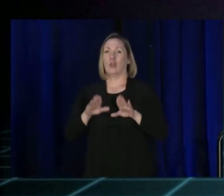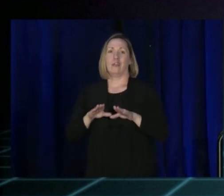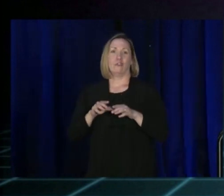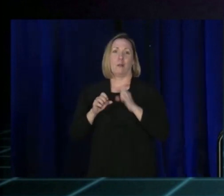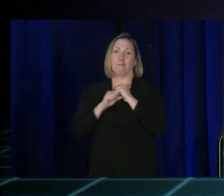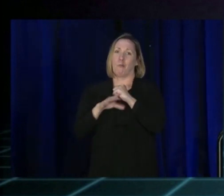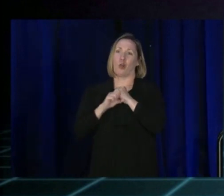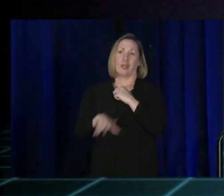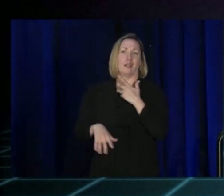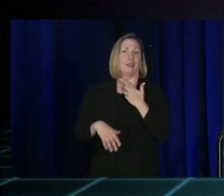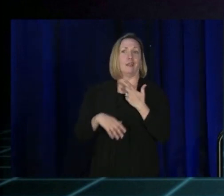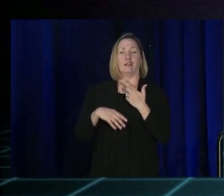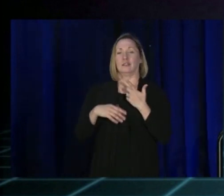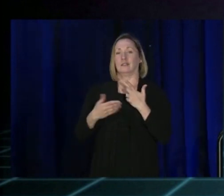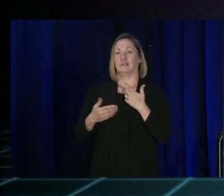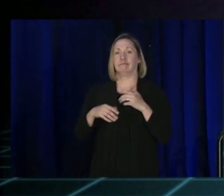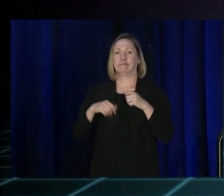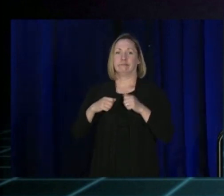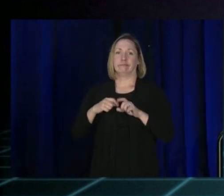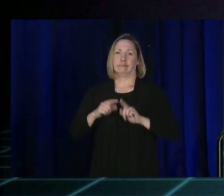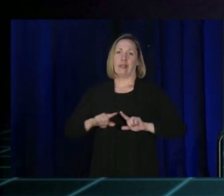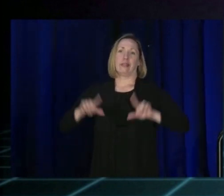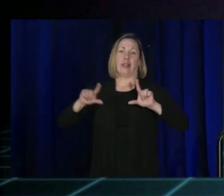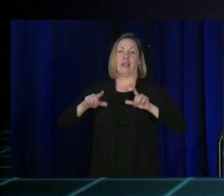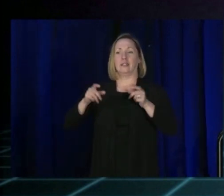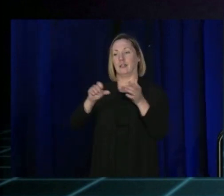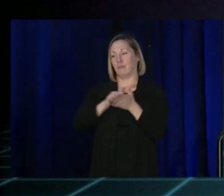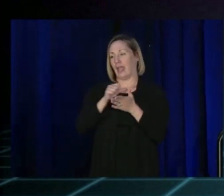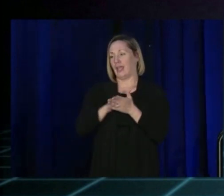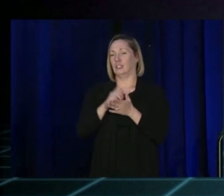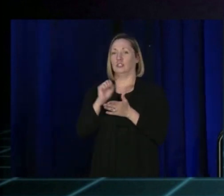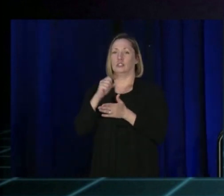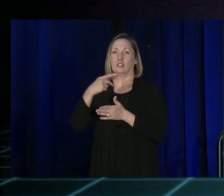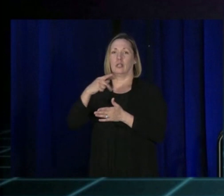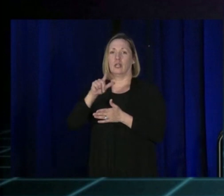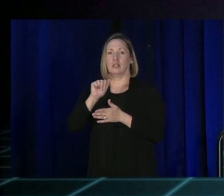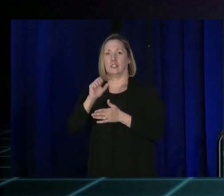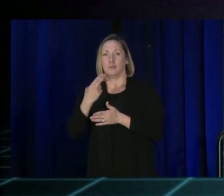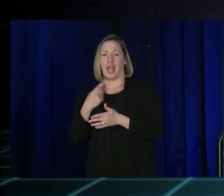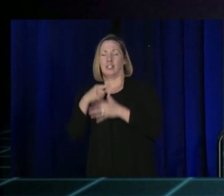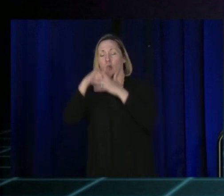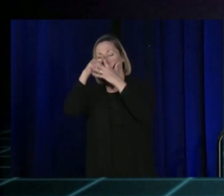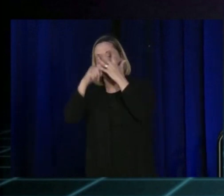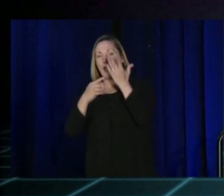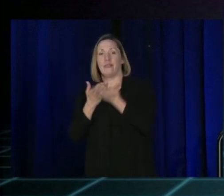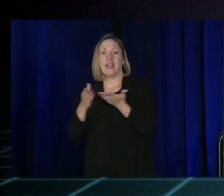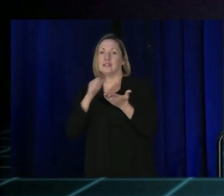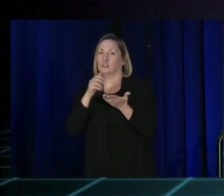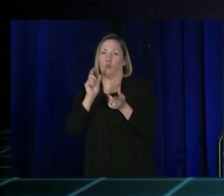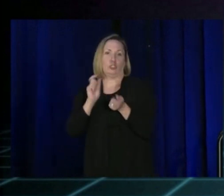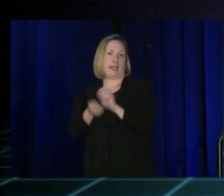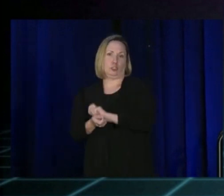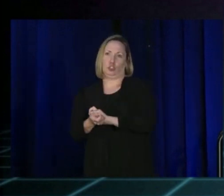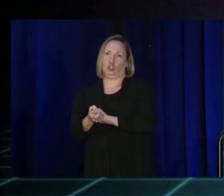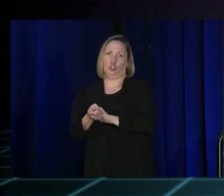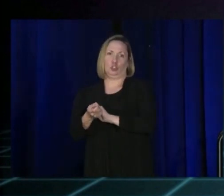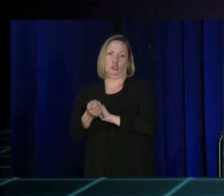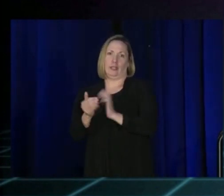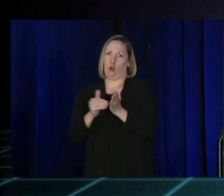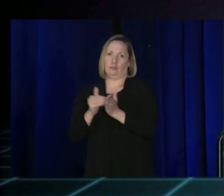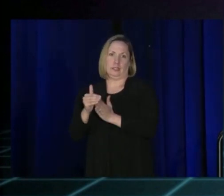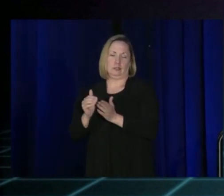splash pages, your acquisition pages, those sorts of things that really aren't changing that frequently as